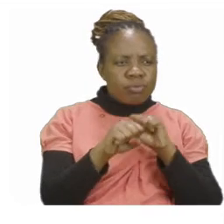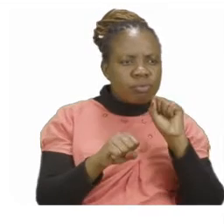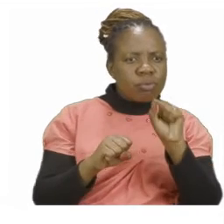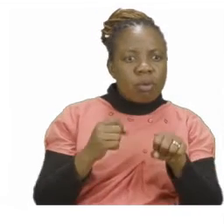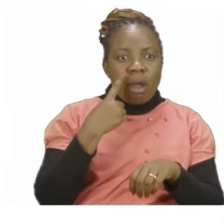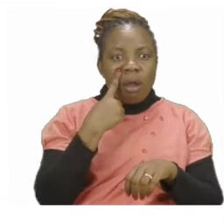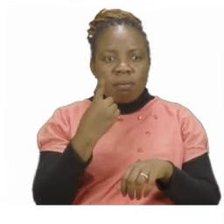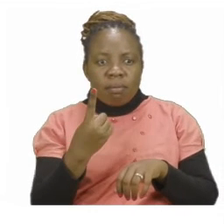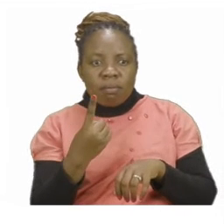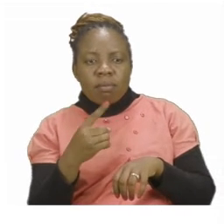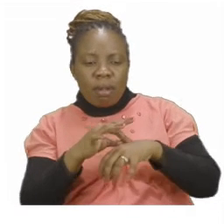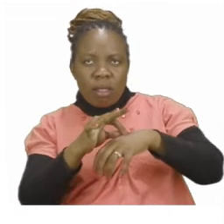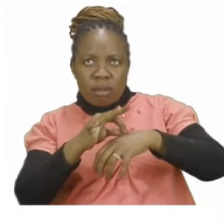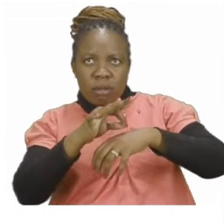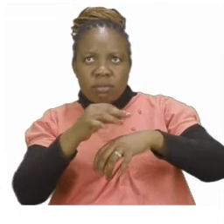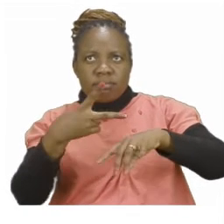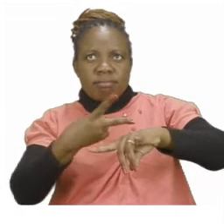skin. He thought,